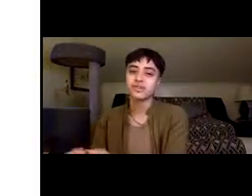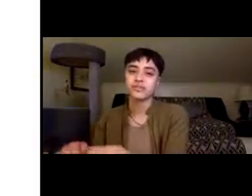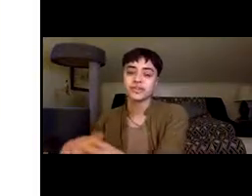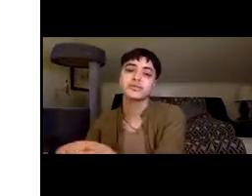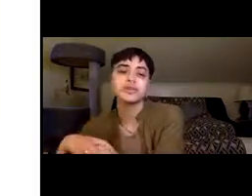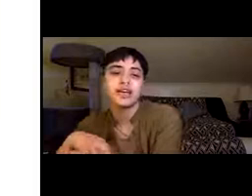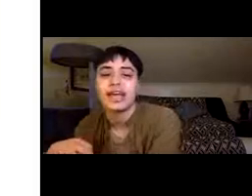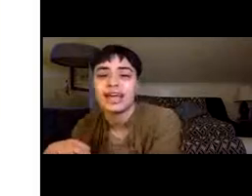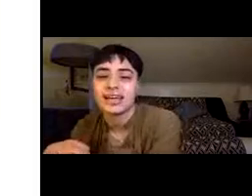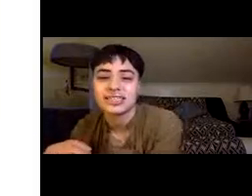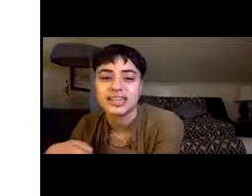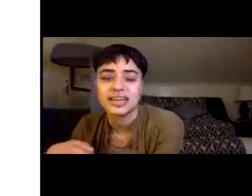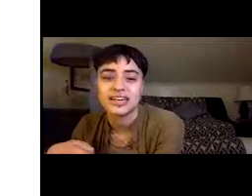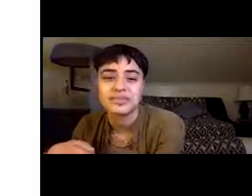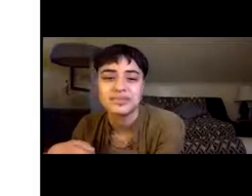for my school.